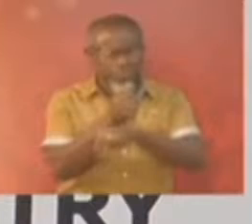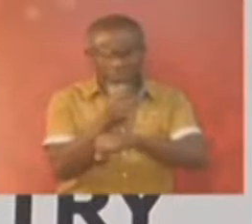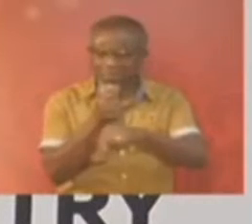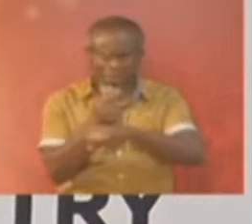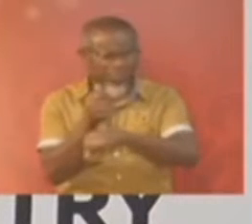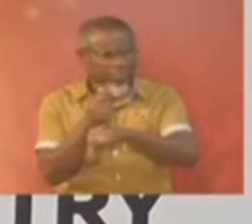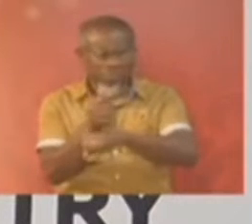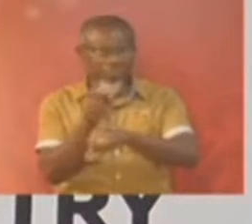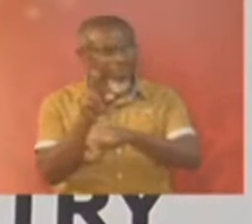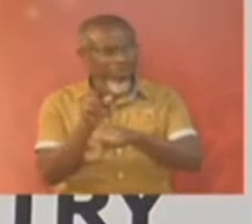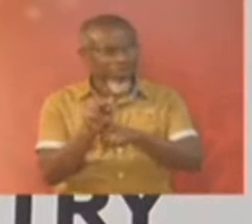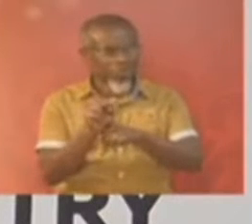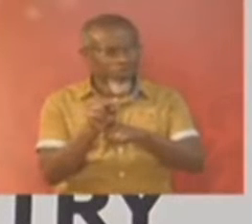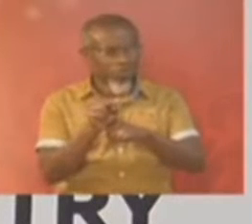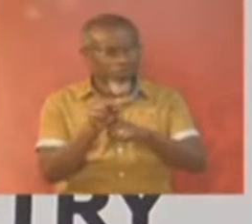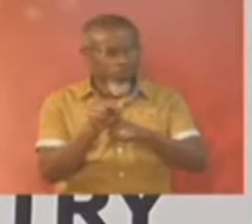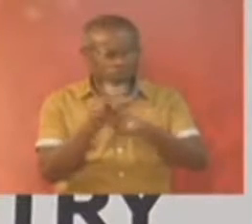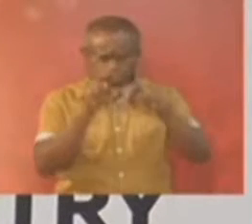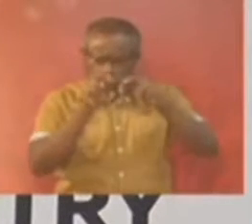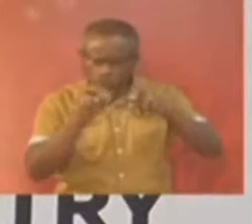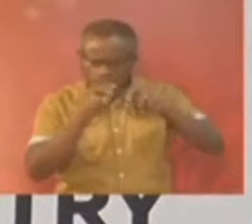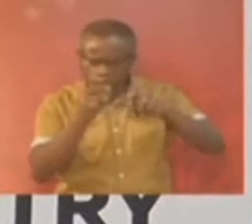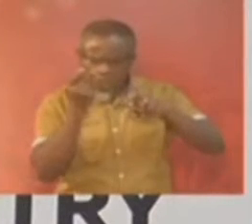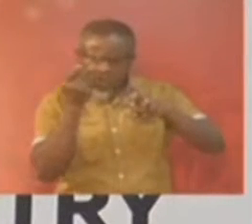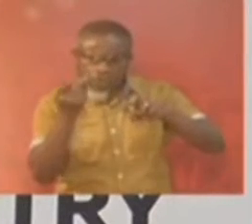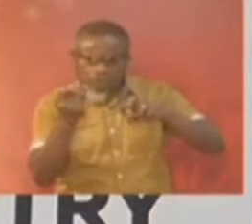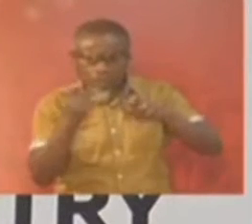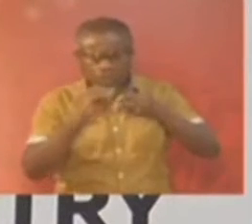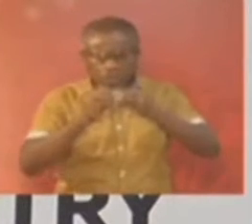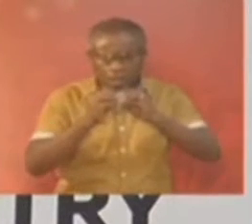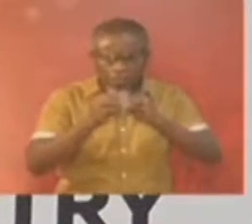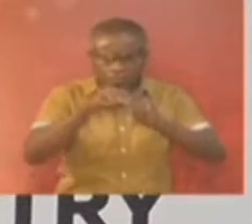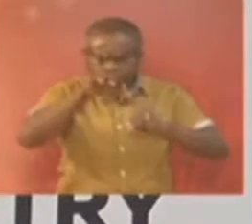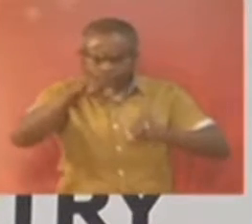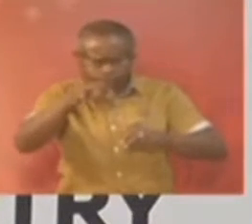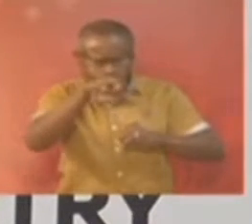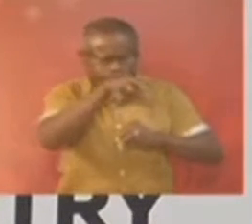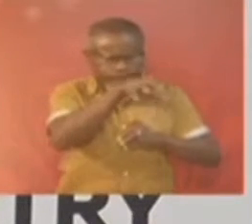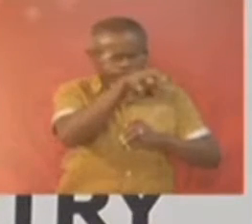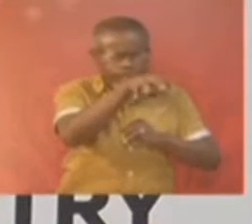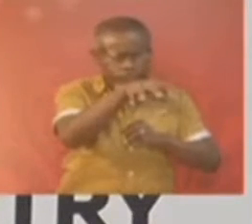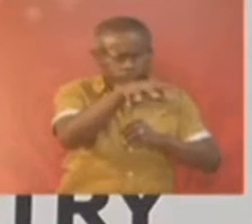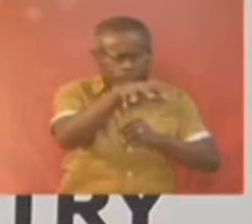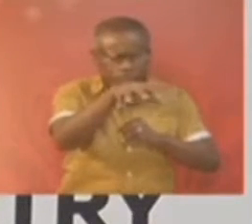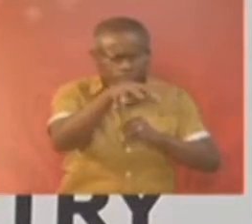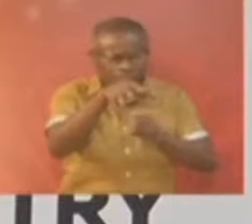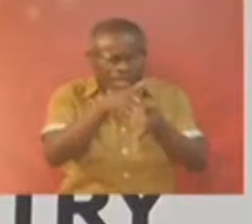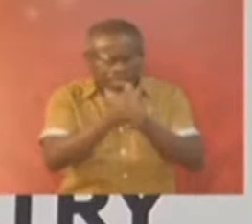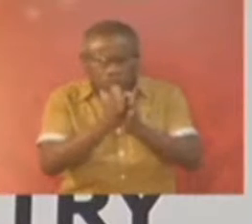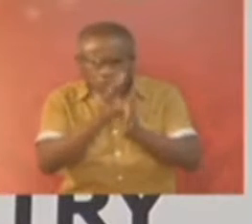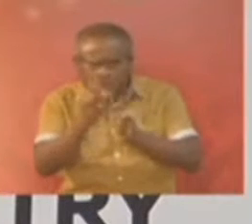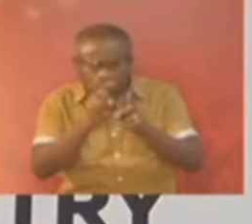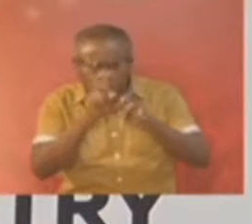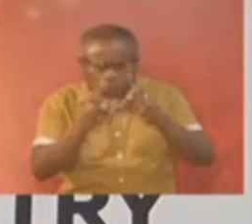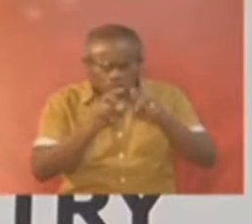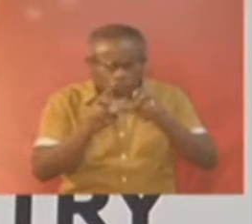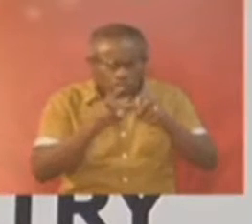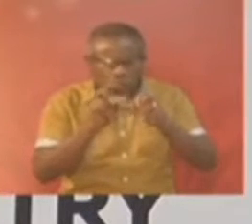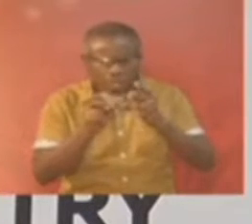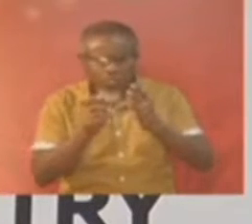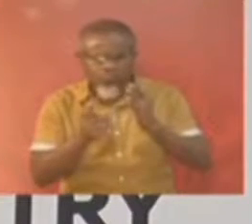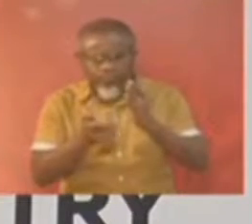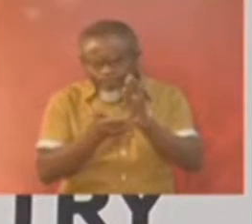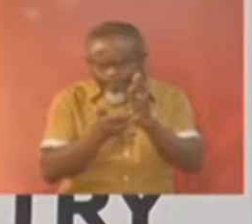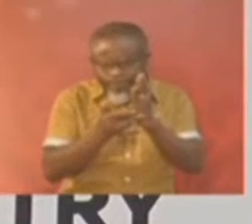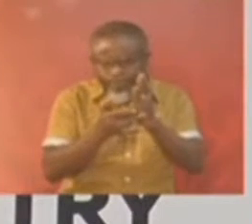in any particular geographic location. We have to take a proper history from those individuals to determine what sort of events or